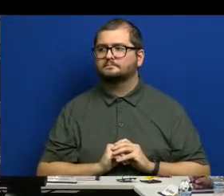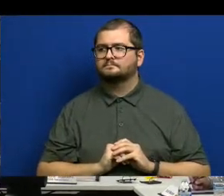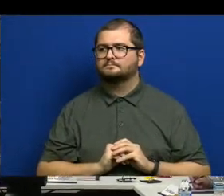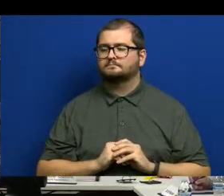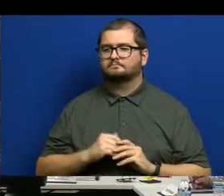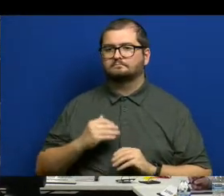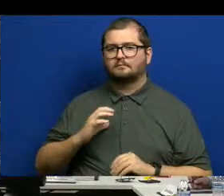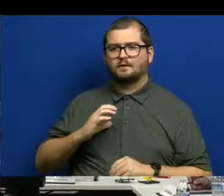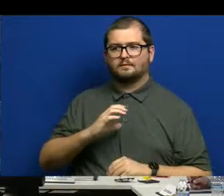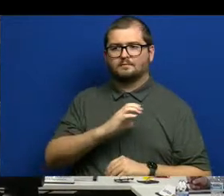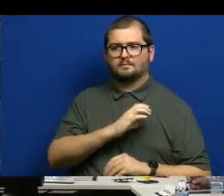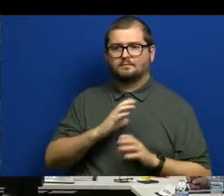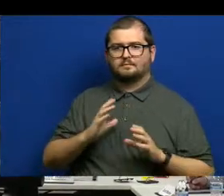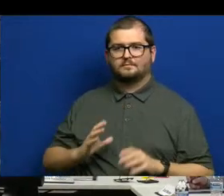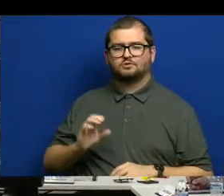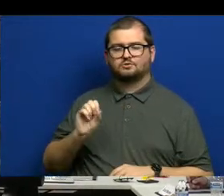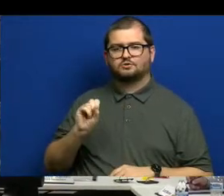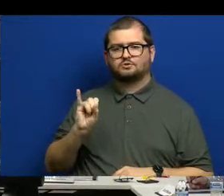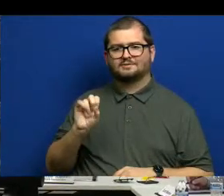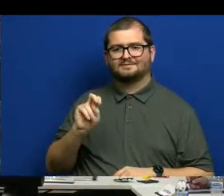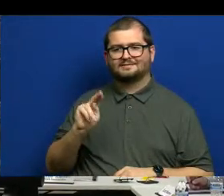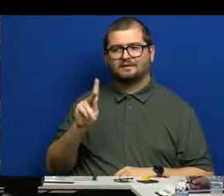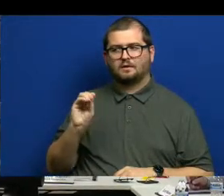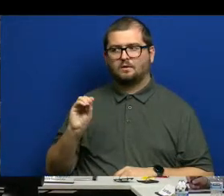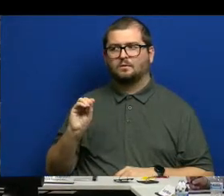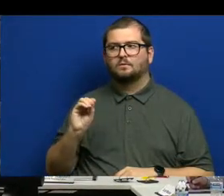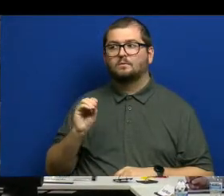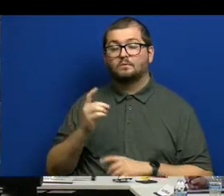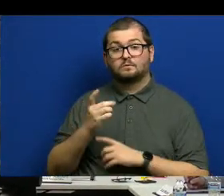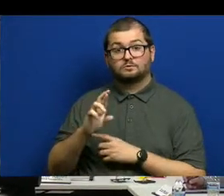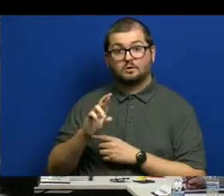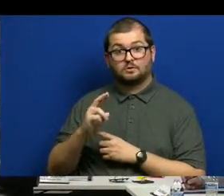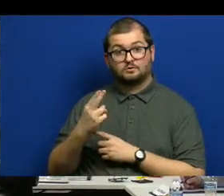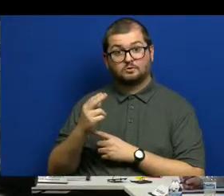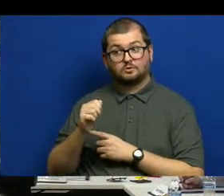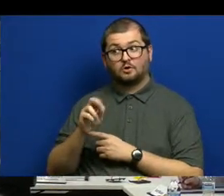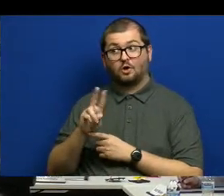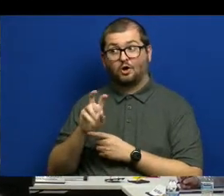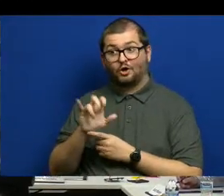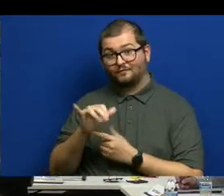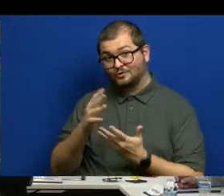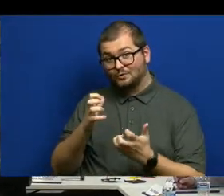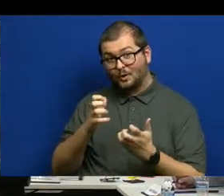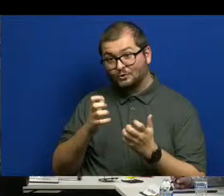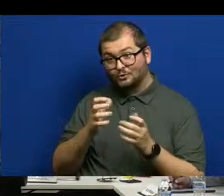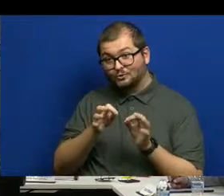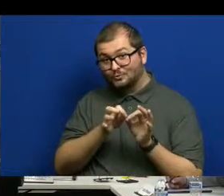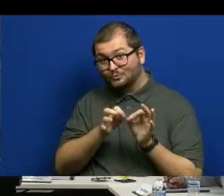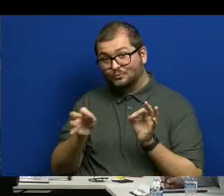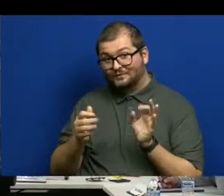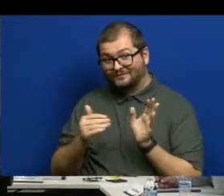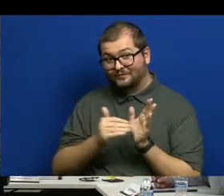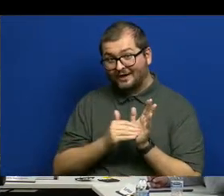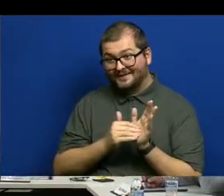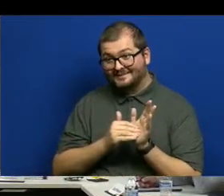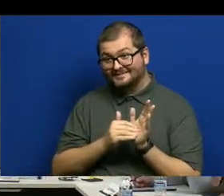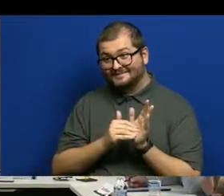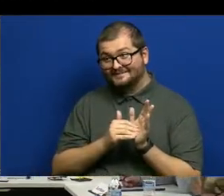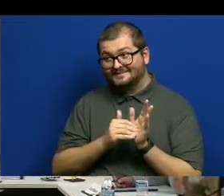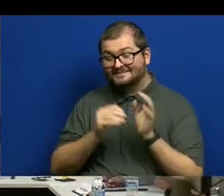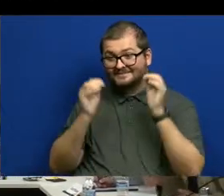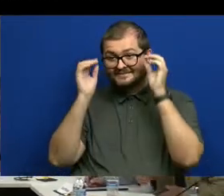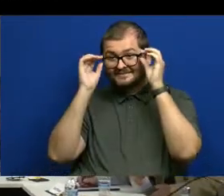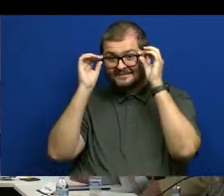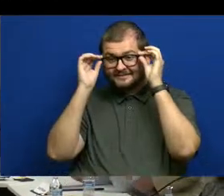This is Commissioner Cienko. Dr. Harvey, would you like to rephrase your motion? This is